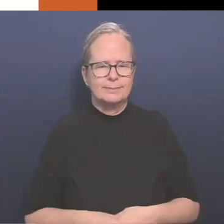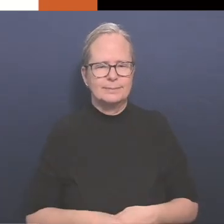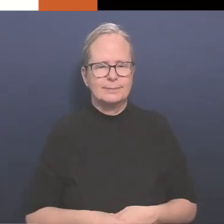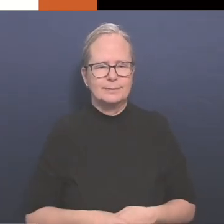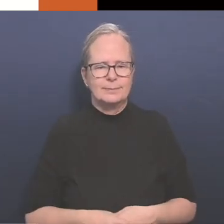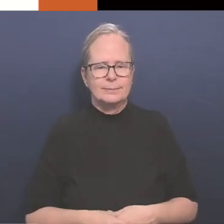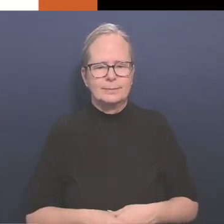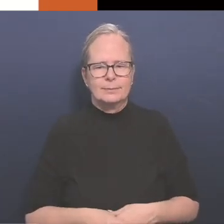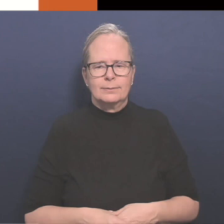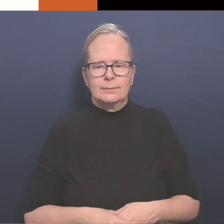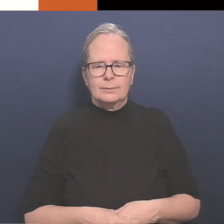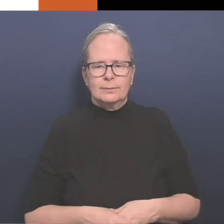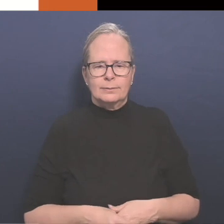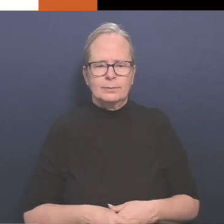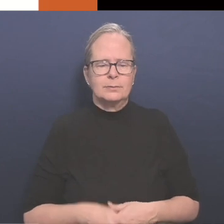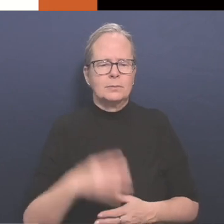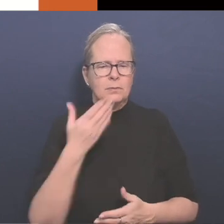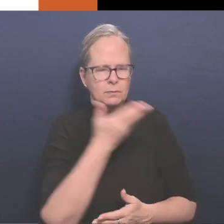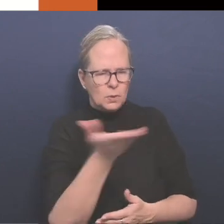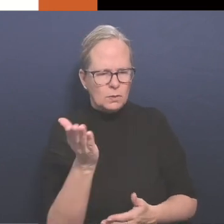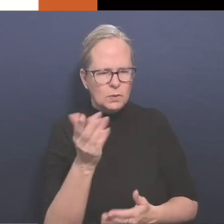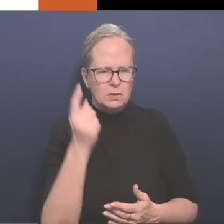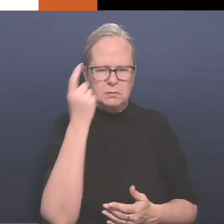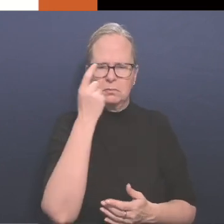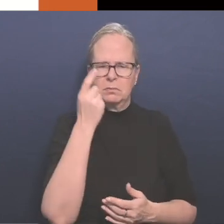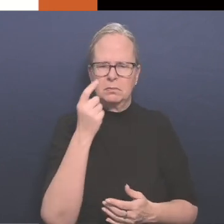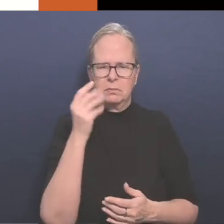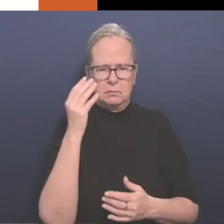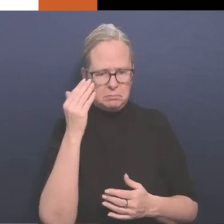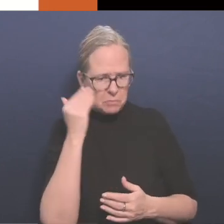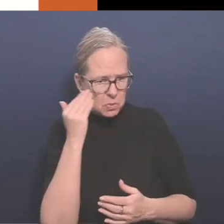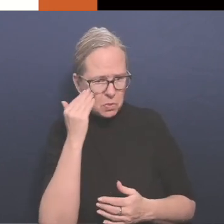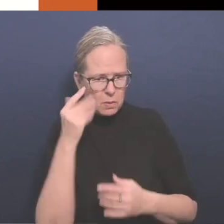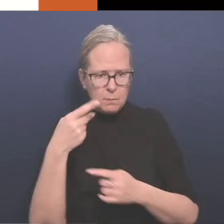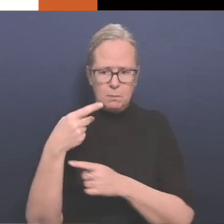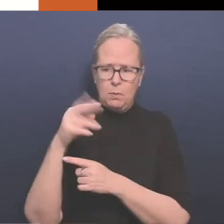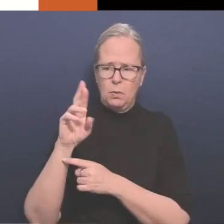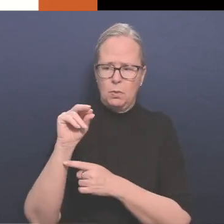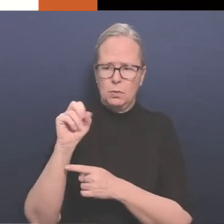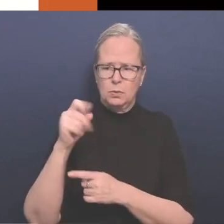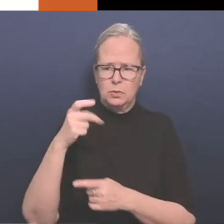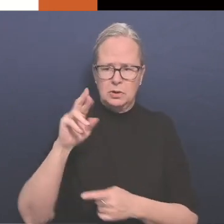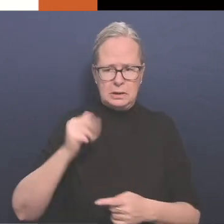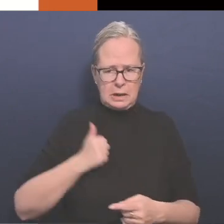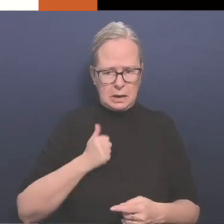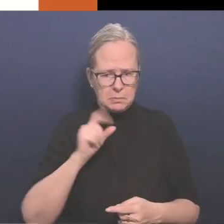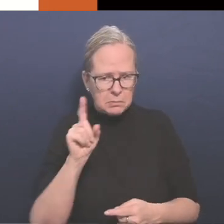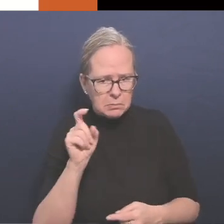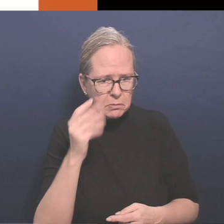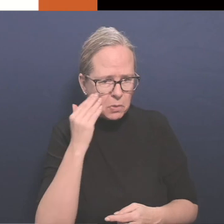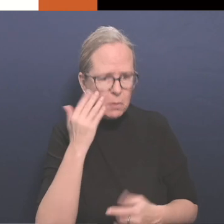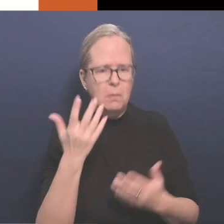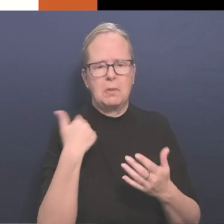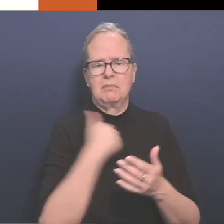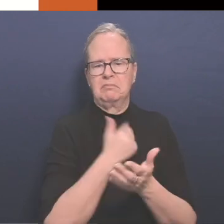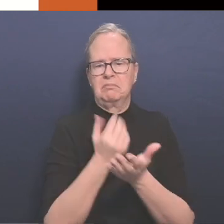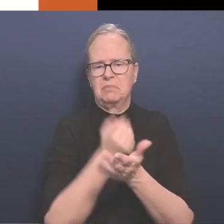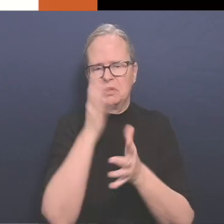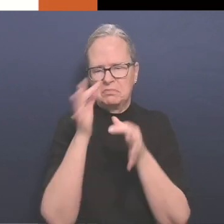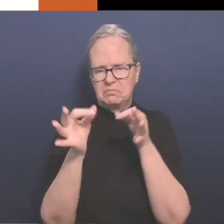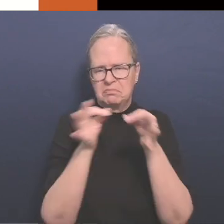companion tool called the Disability Benefits Compass, which is a deeper dive on 4 of the key disability benefits in